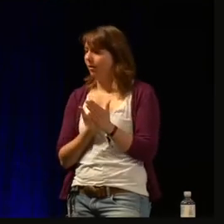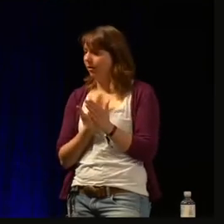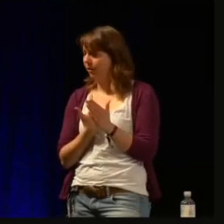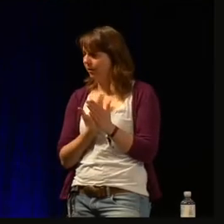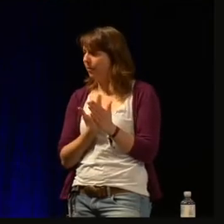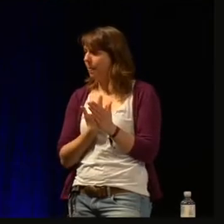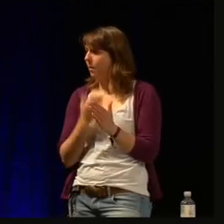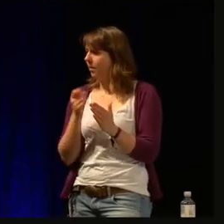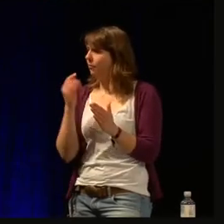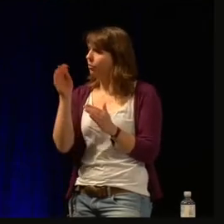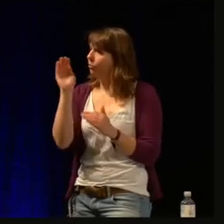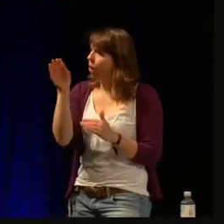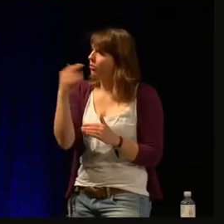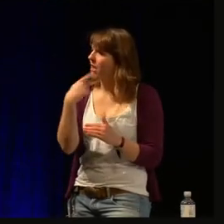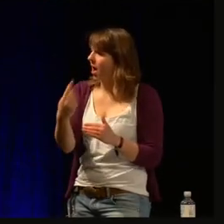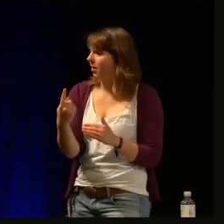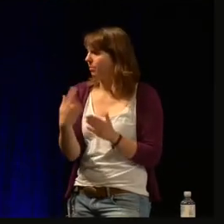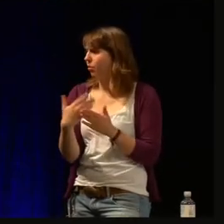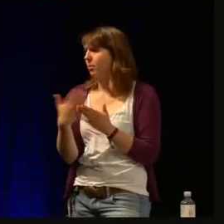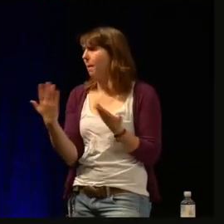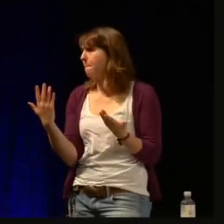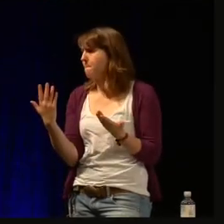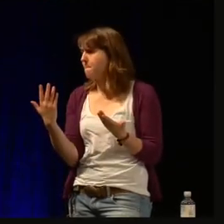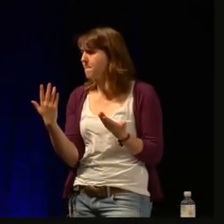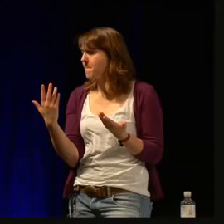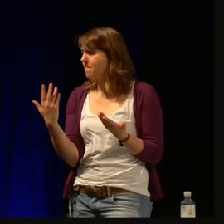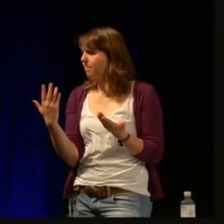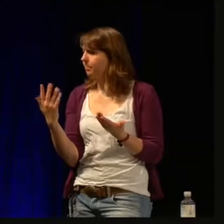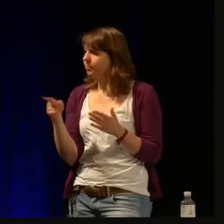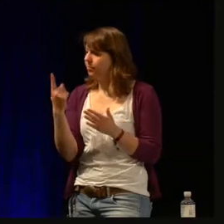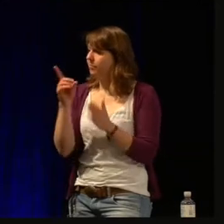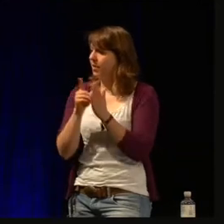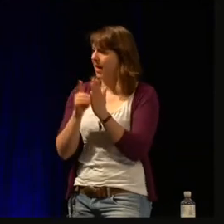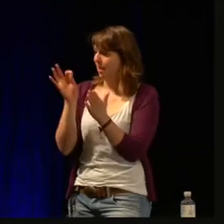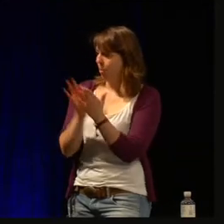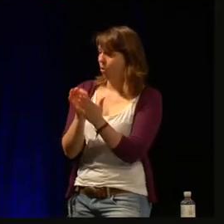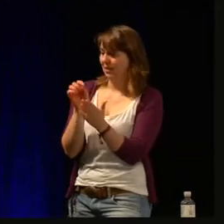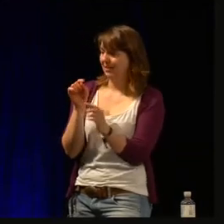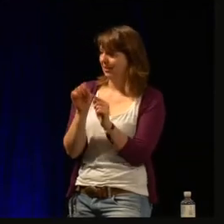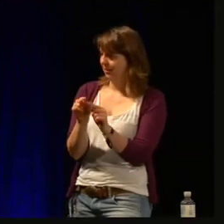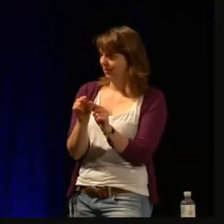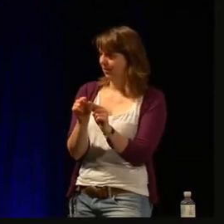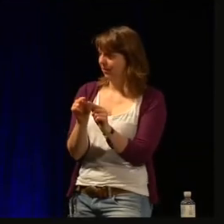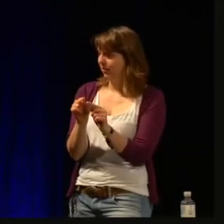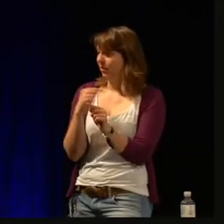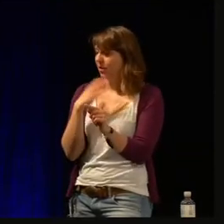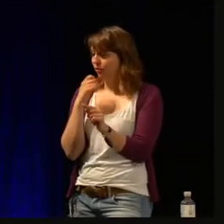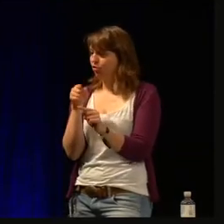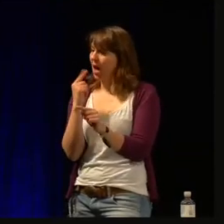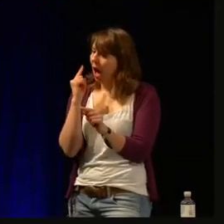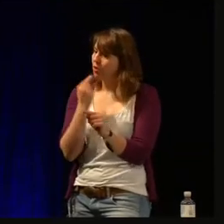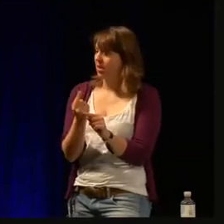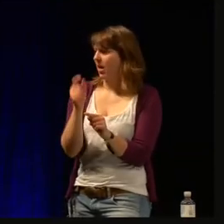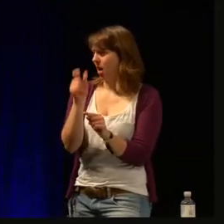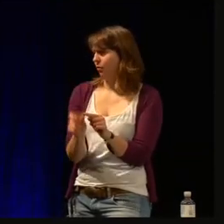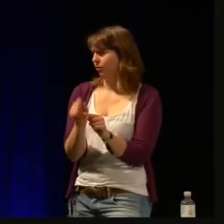for my hypotheses. So, and this approach allows us to make different statements. So, for example, if